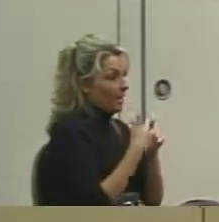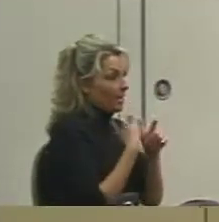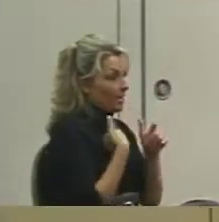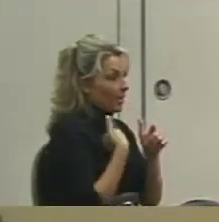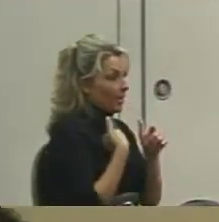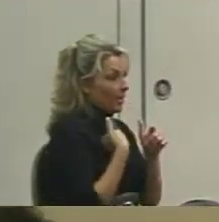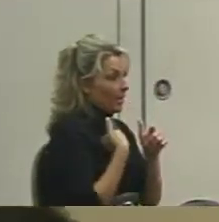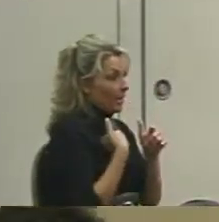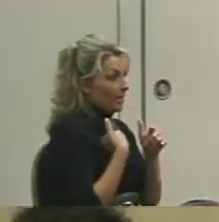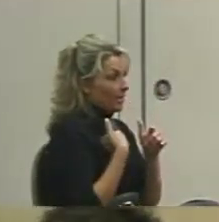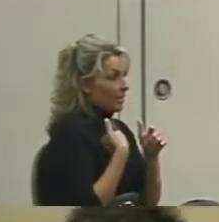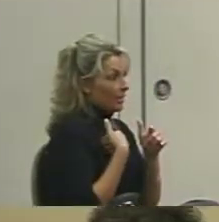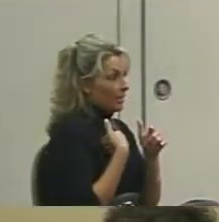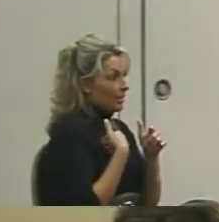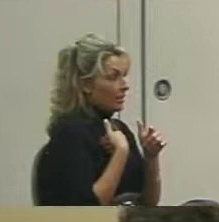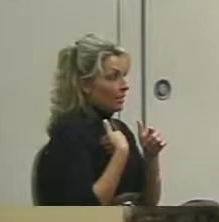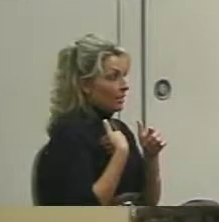that.